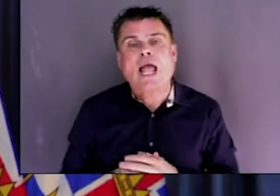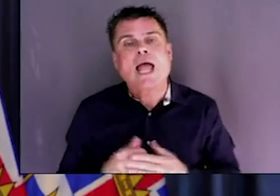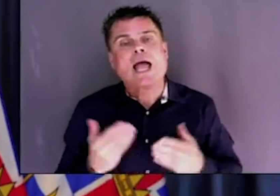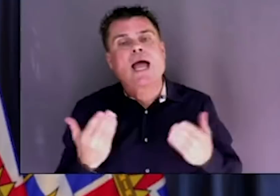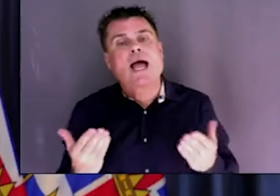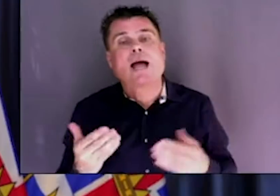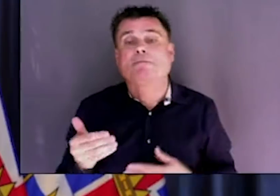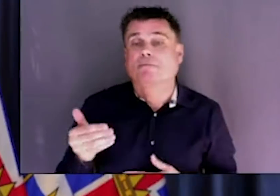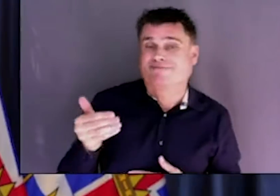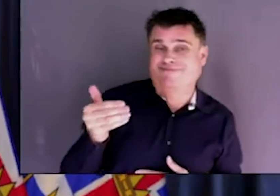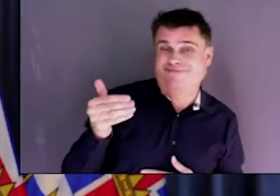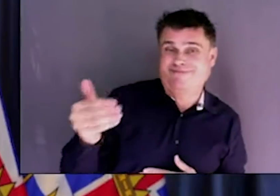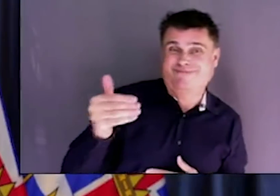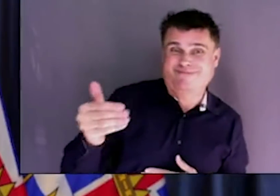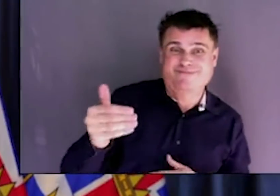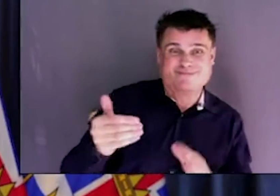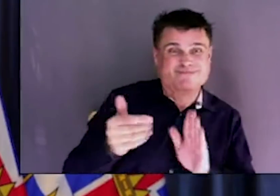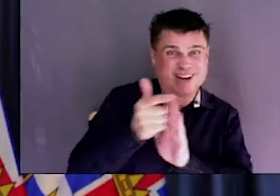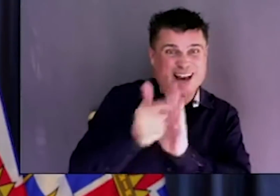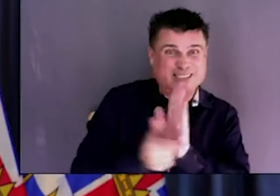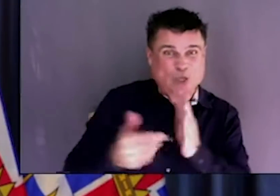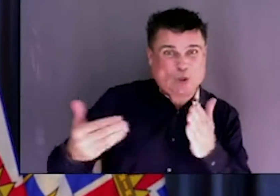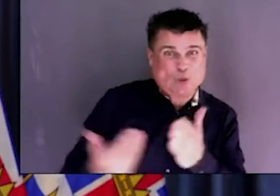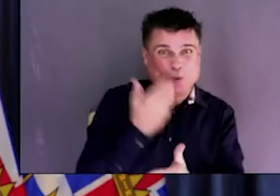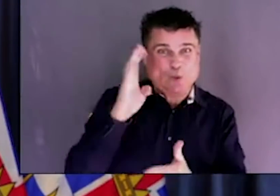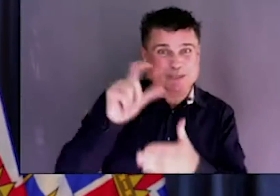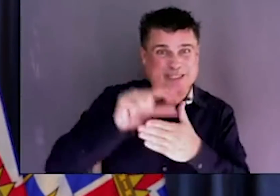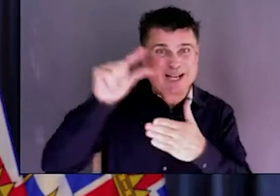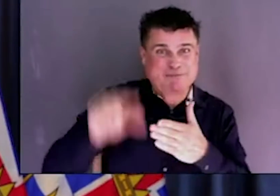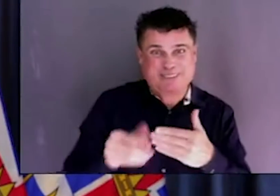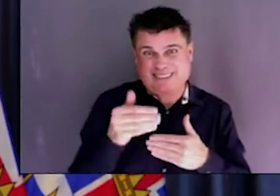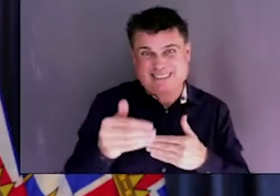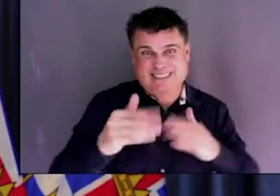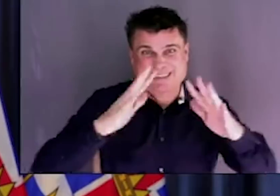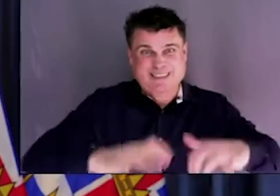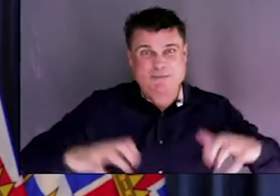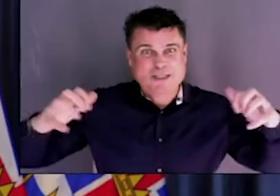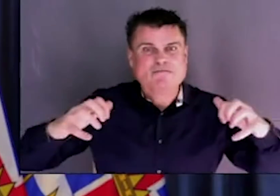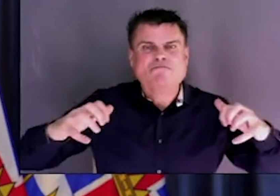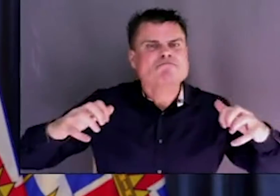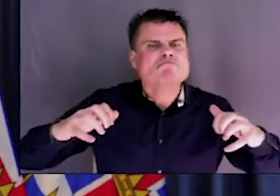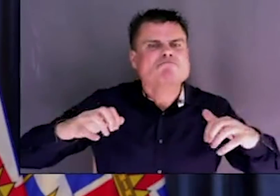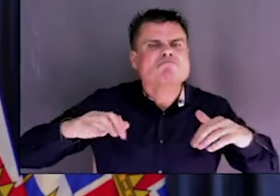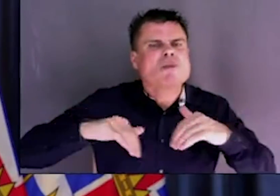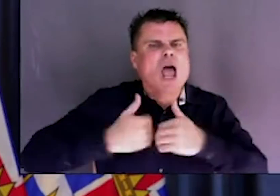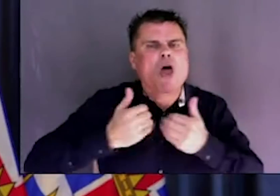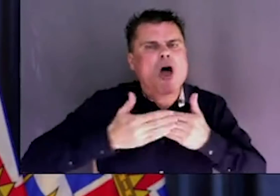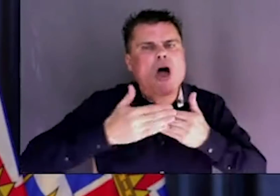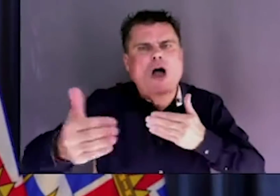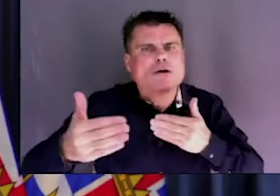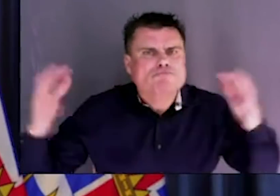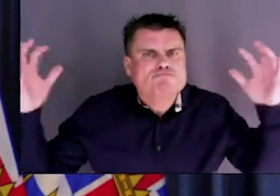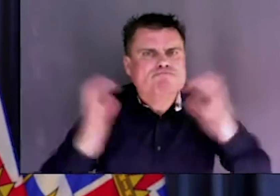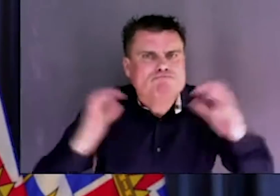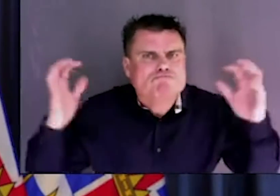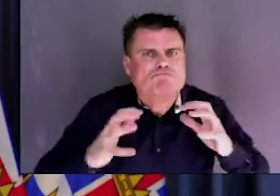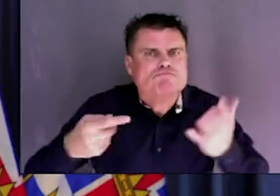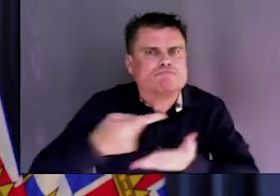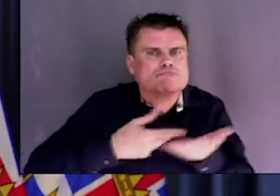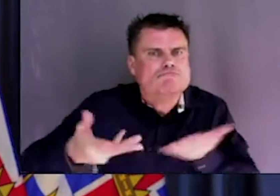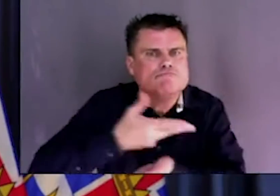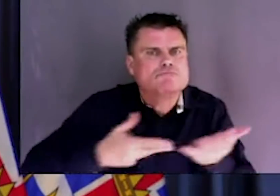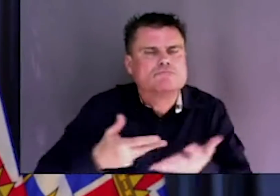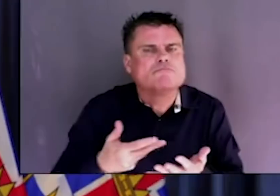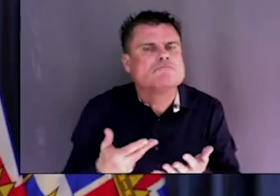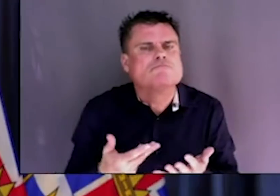anticipate sitting. And also, aside from the supply bill needed for the recovery benefit, what are your legislative priorities